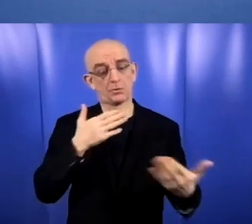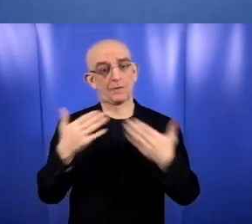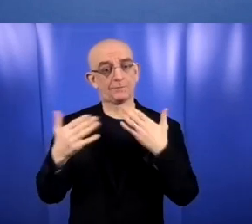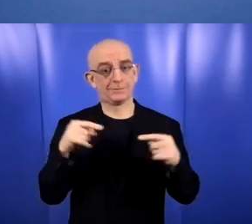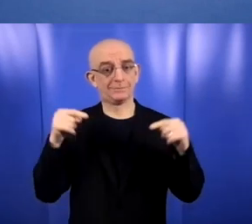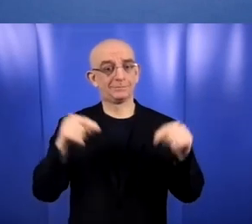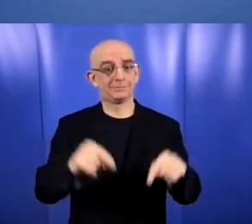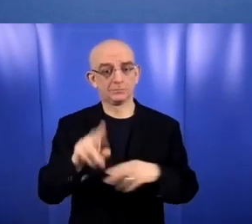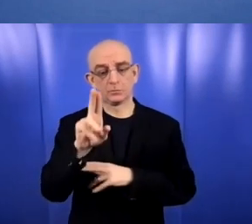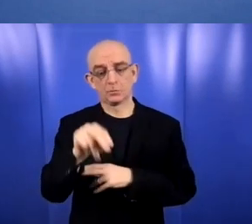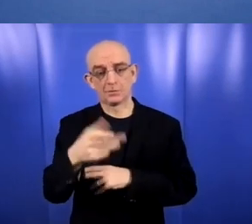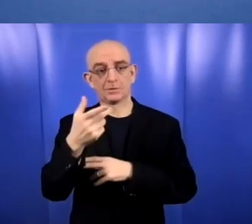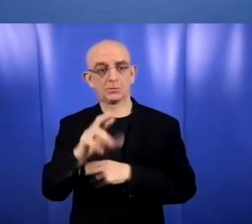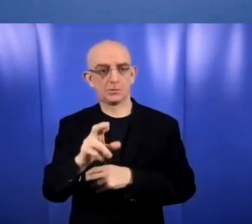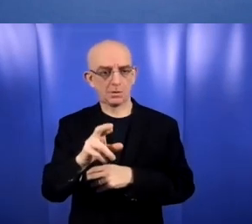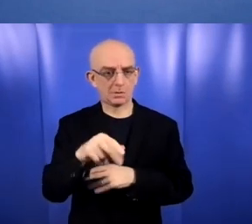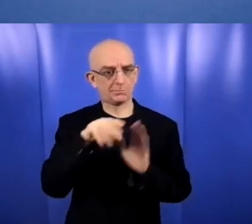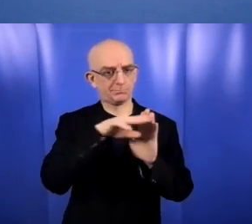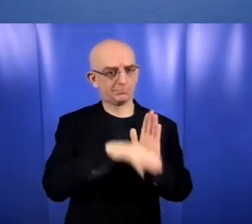to tell UNHCR